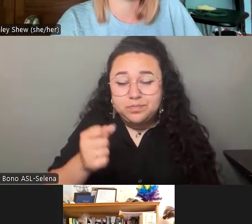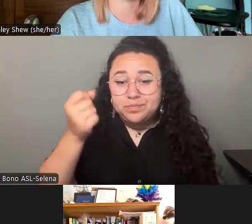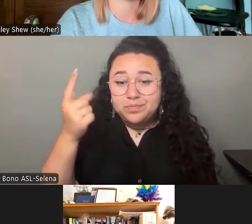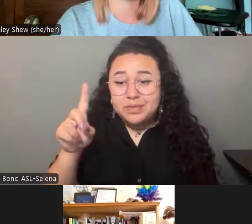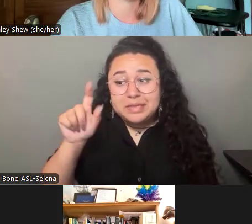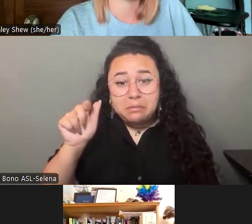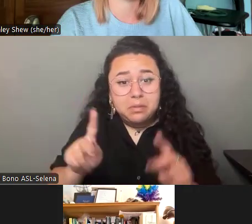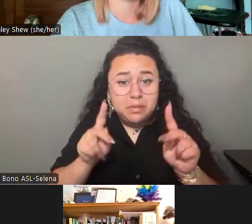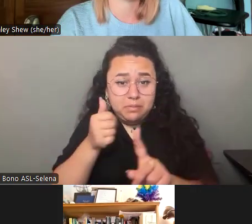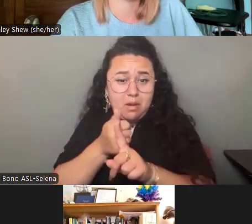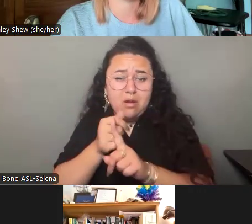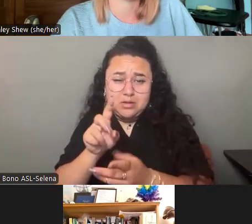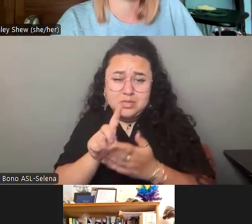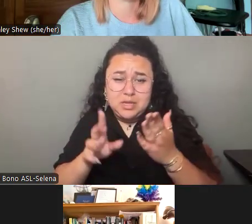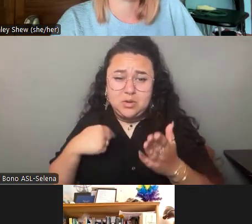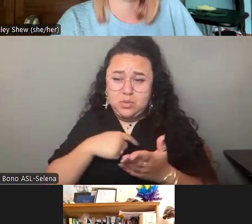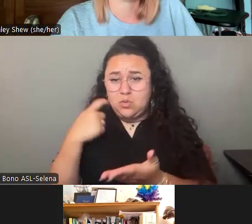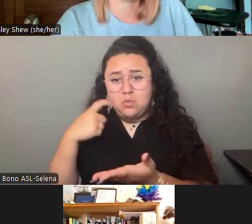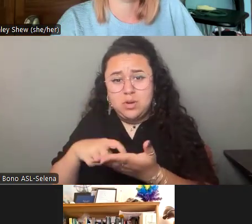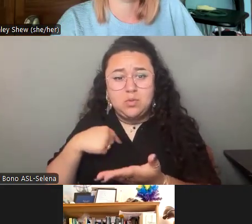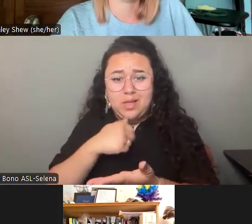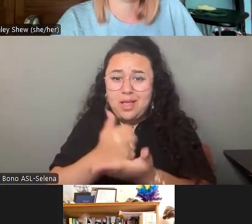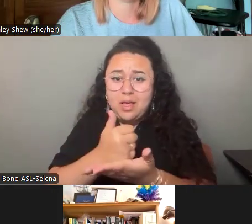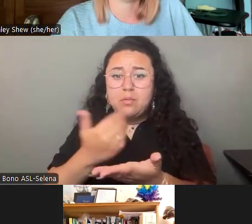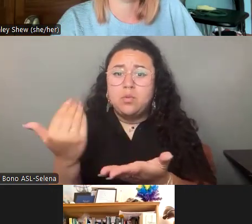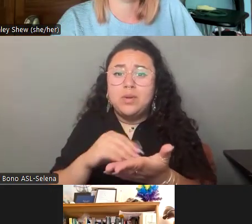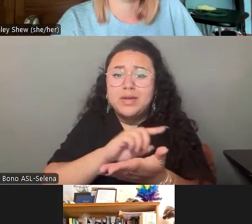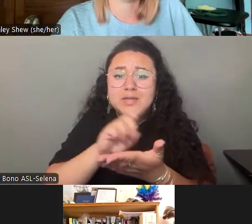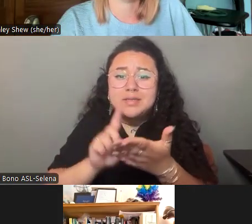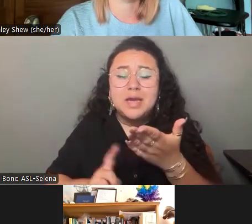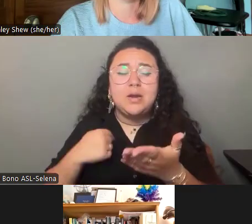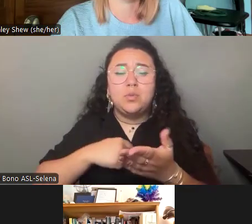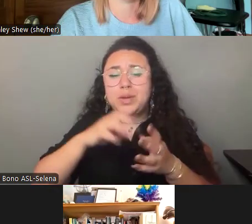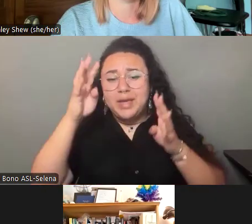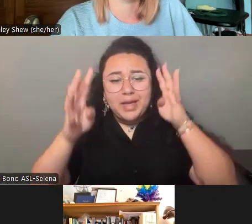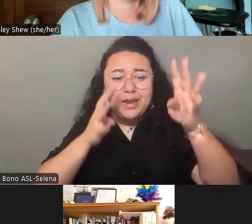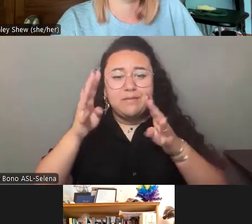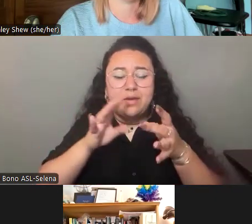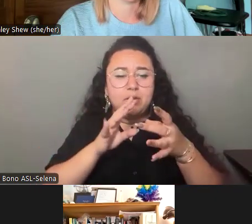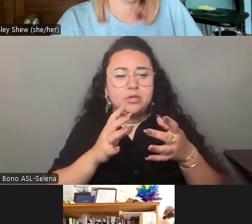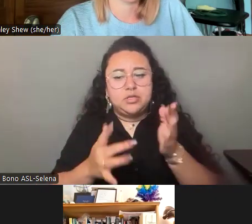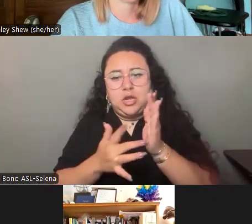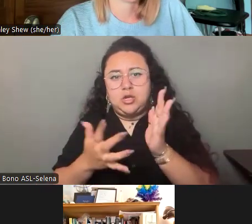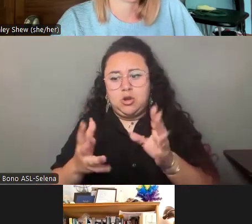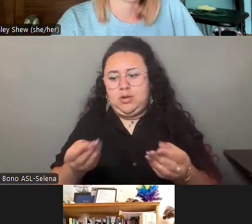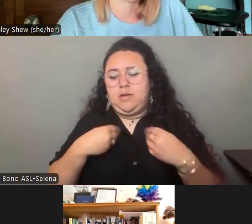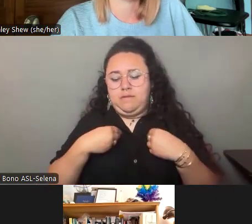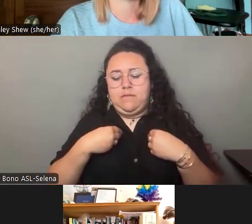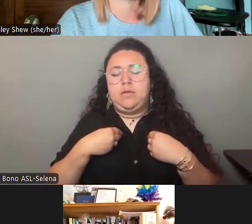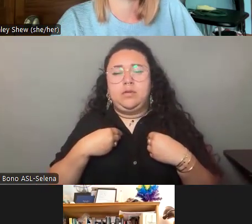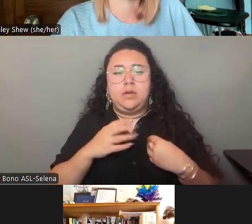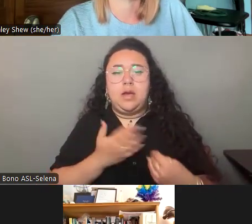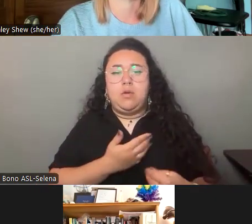recognized as such. We're designers, we're redesigners, we are people who have to innovate on the technologies that make our lives